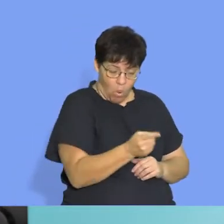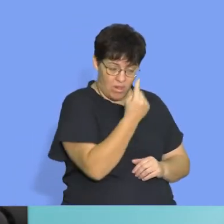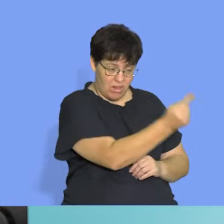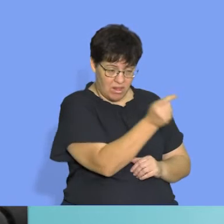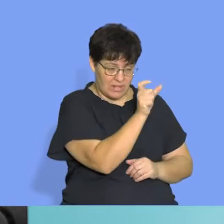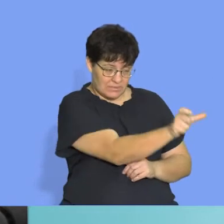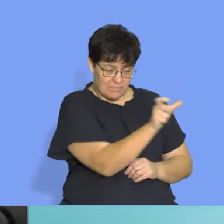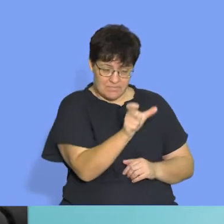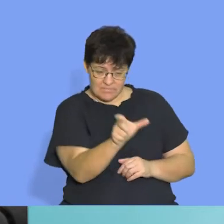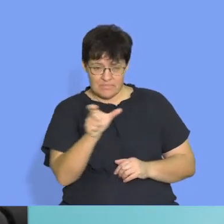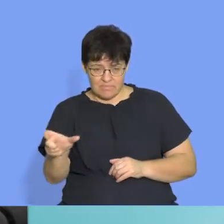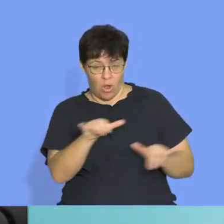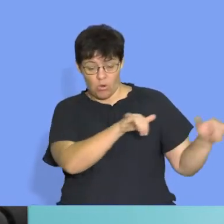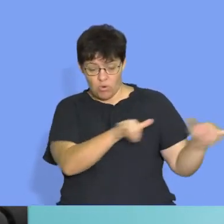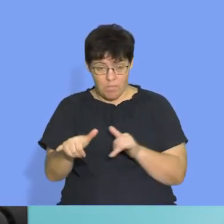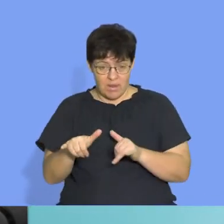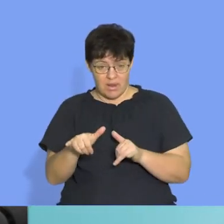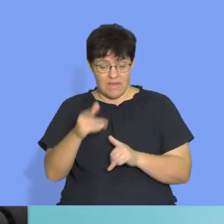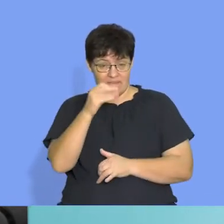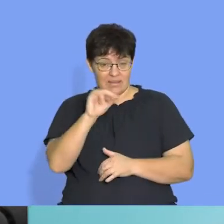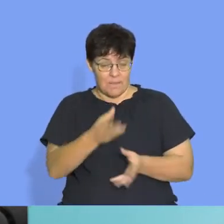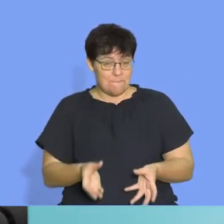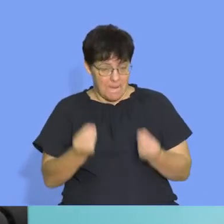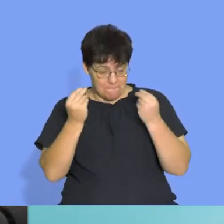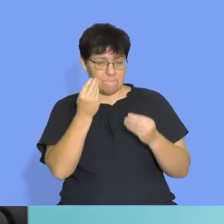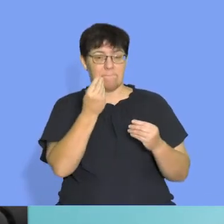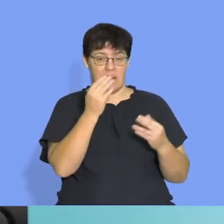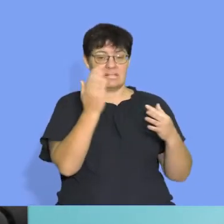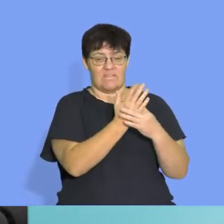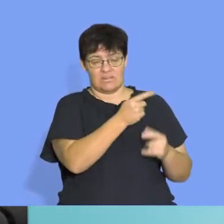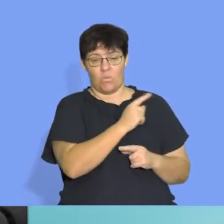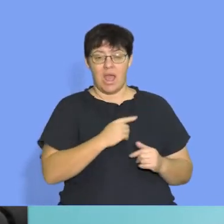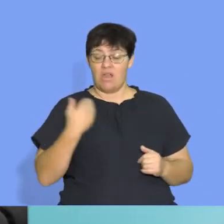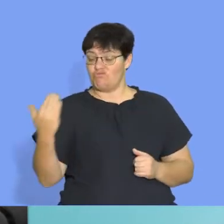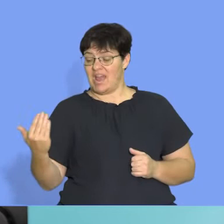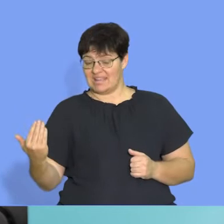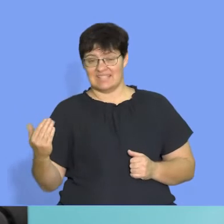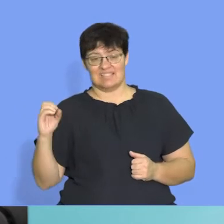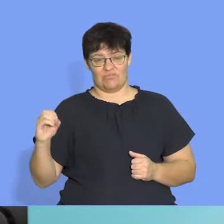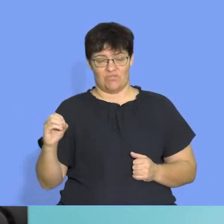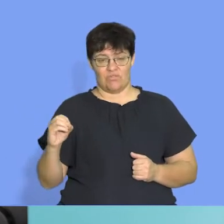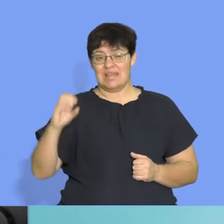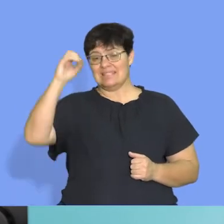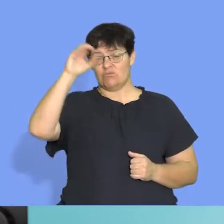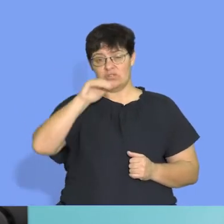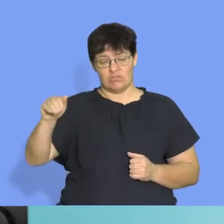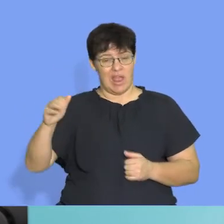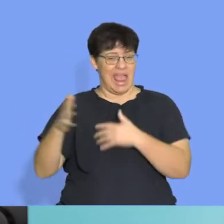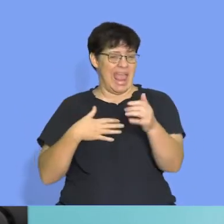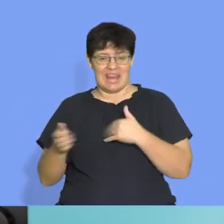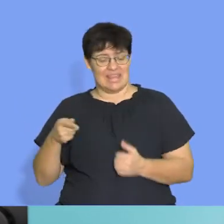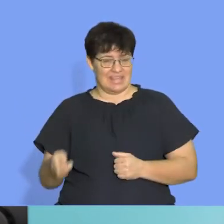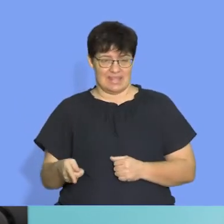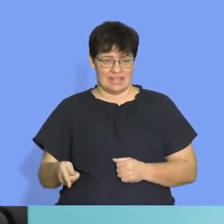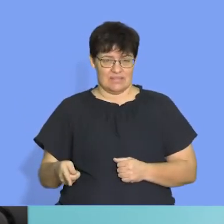that common factor that you got, and the right hand side, because it's 0, remember anything 0 divided by anything,